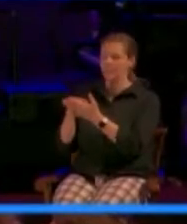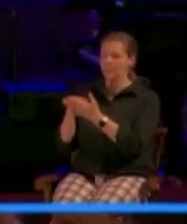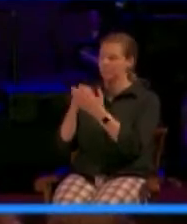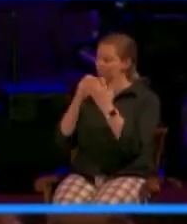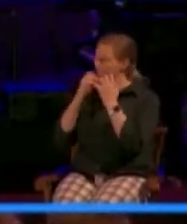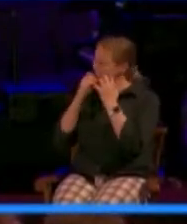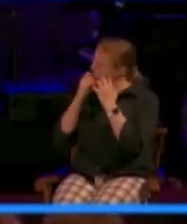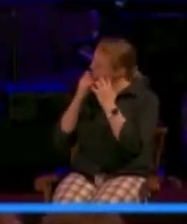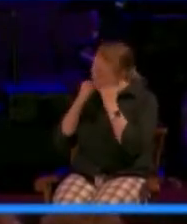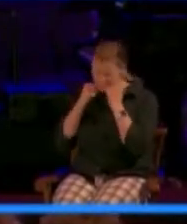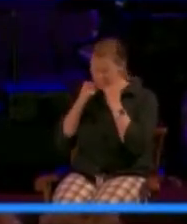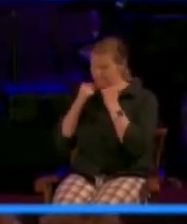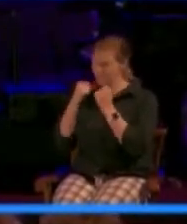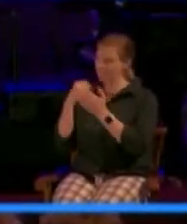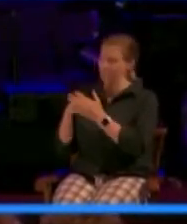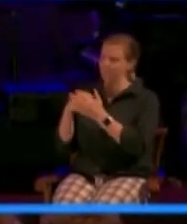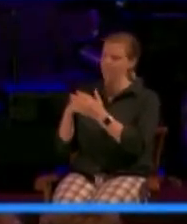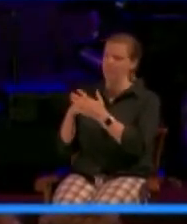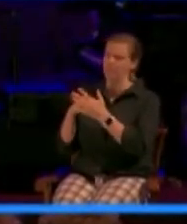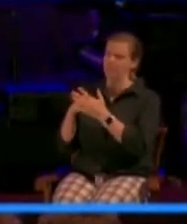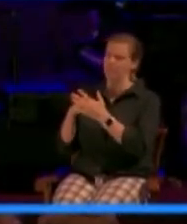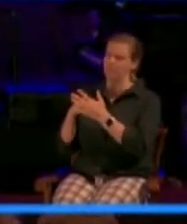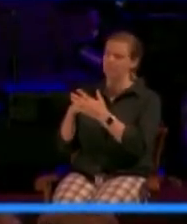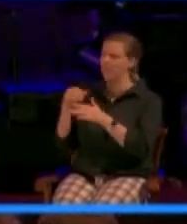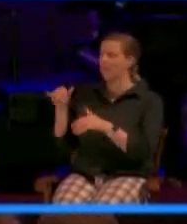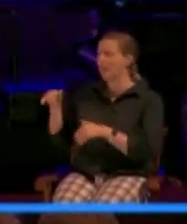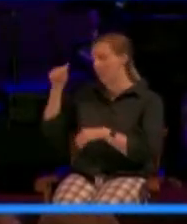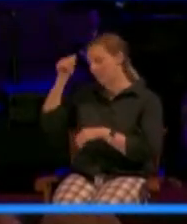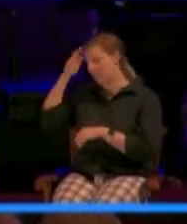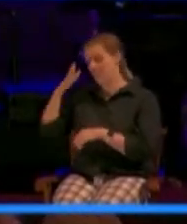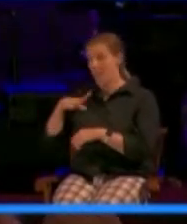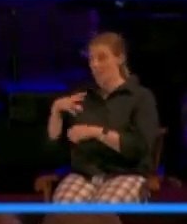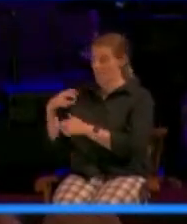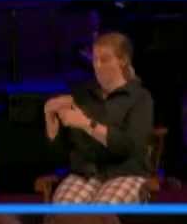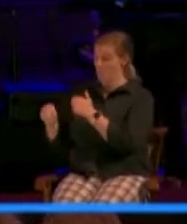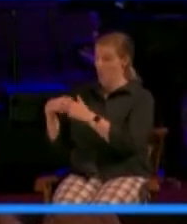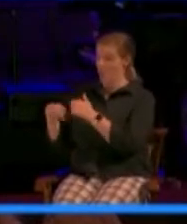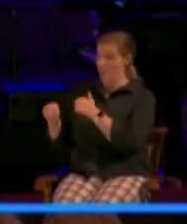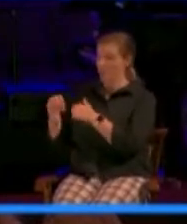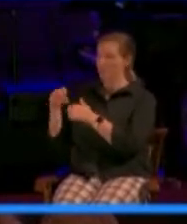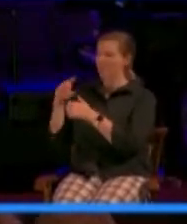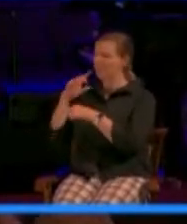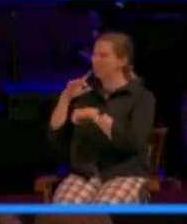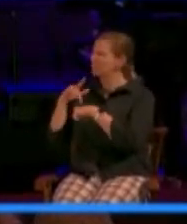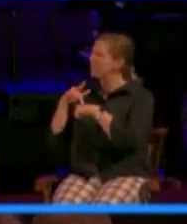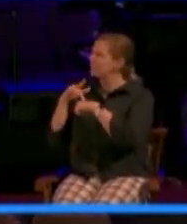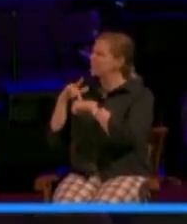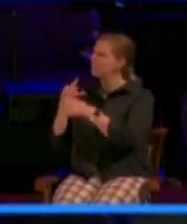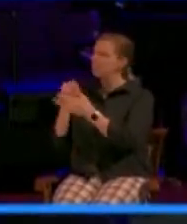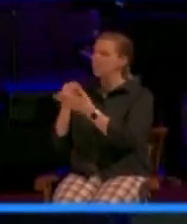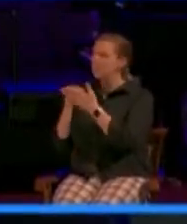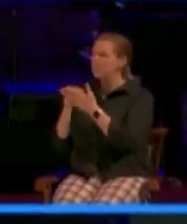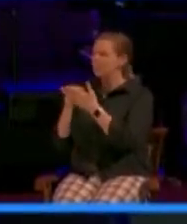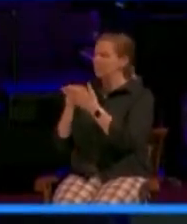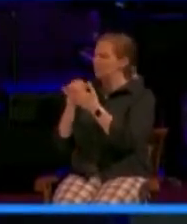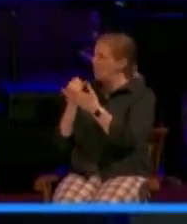rich people in my life, it's not the money so much as it is the security the money